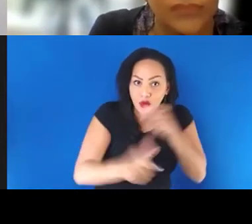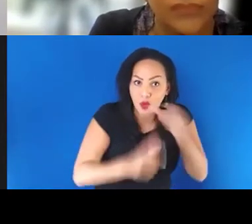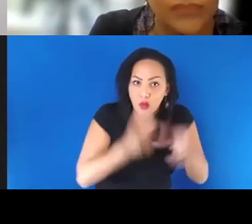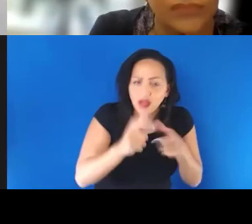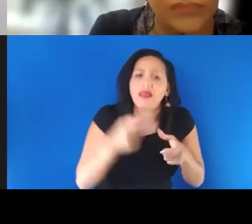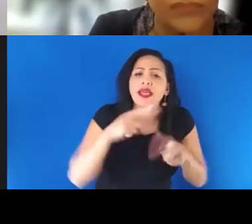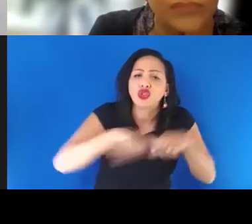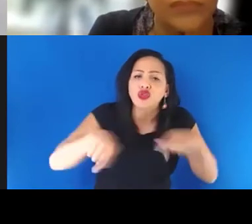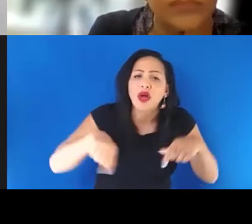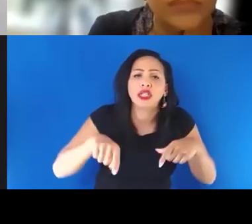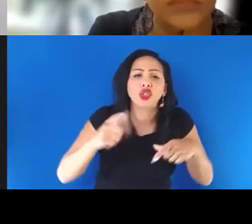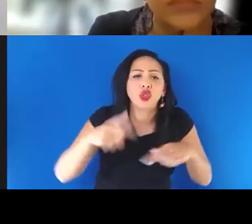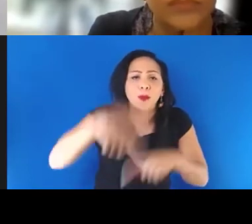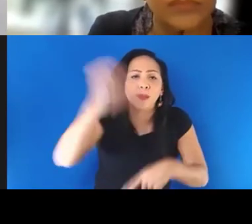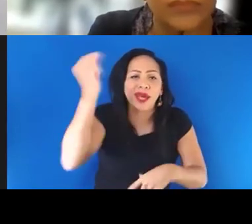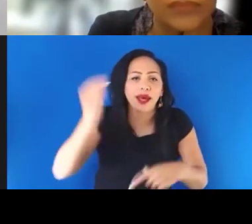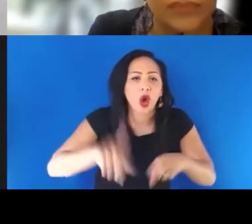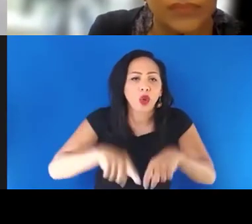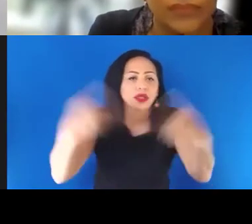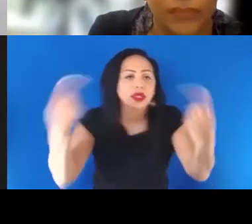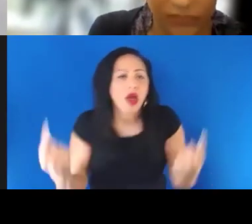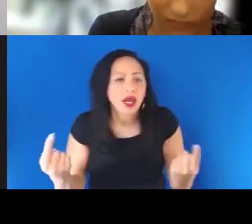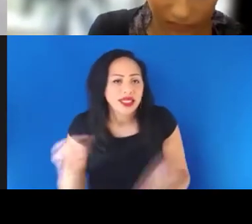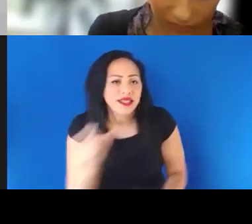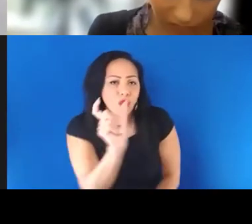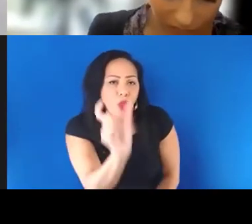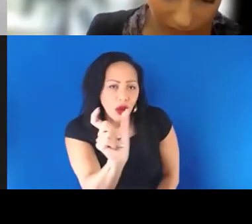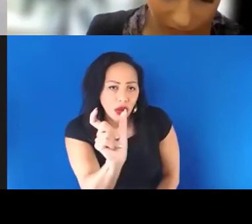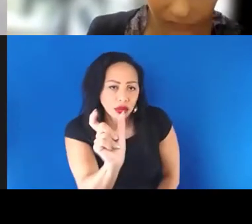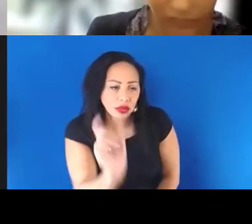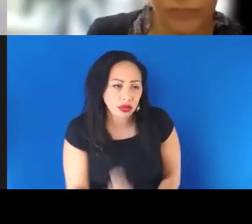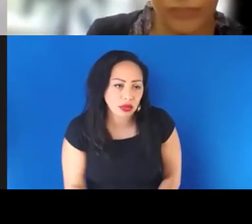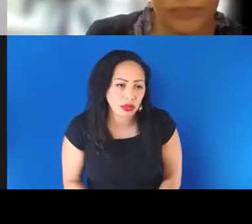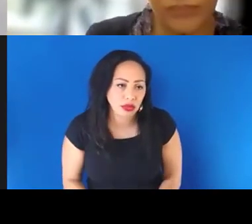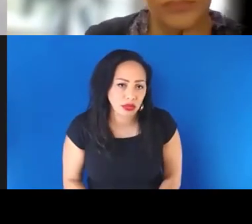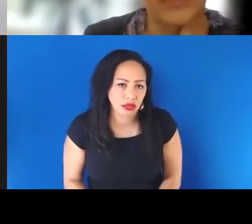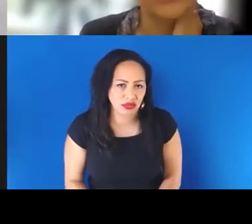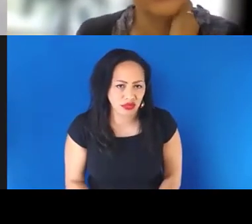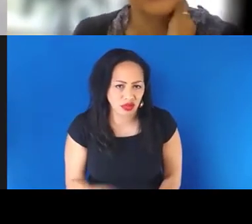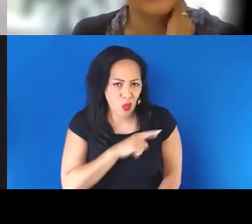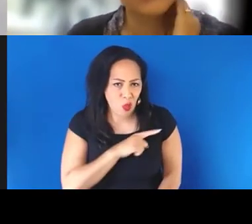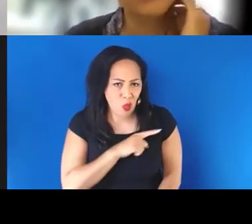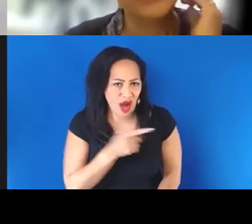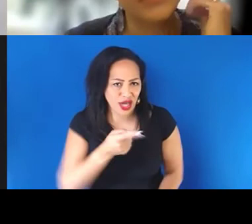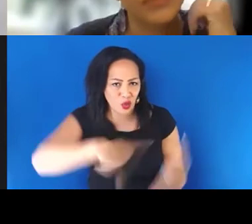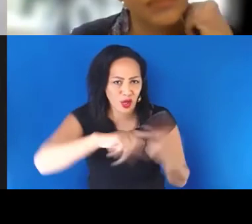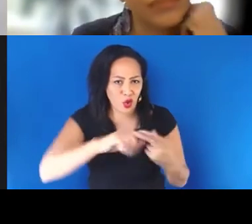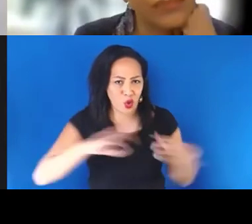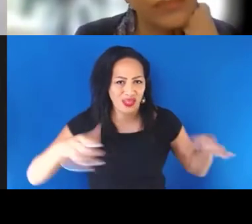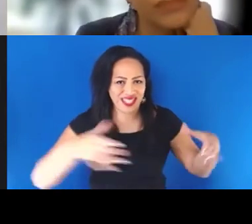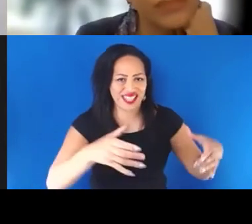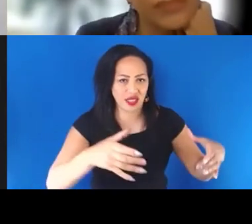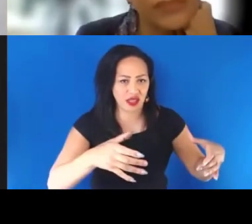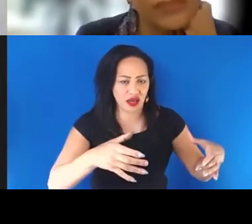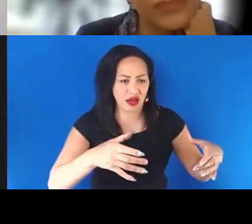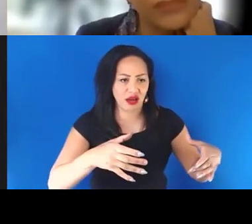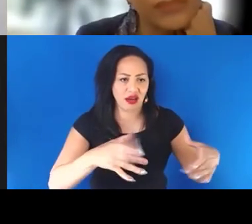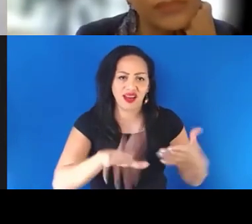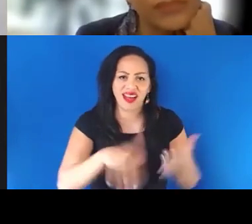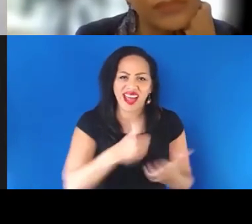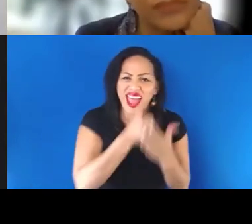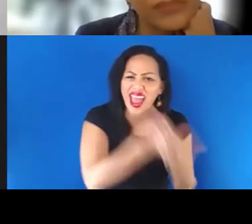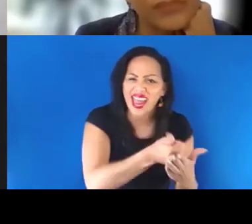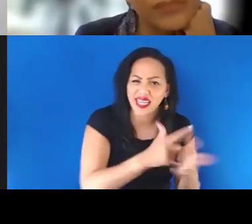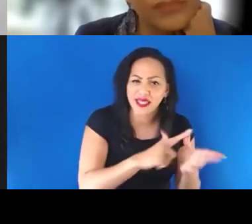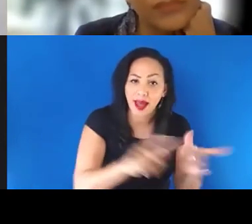words. So instead of saying that it's the aid sector, why can't we call it global solidarity